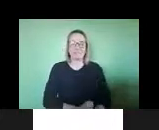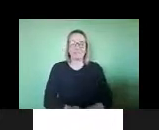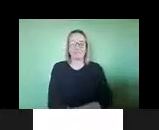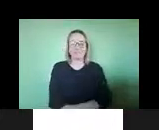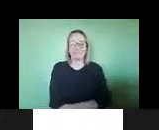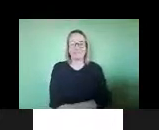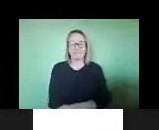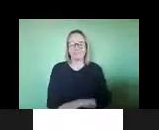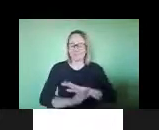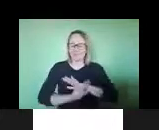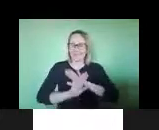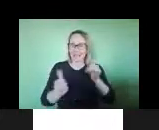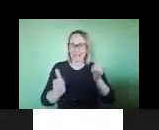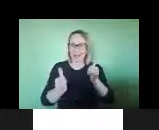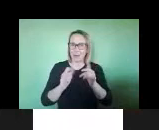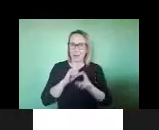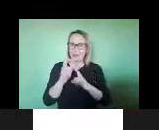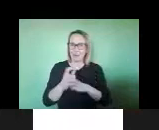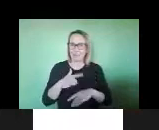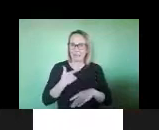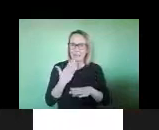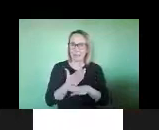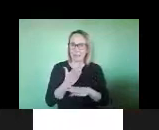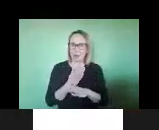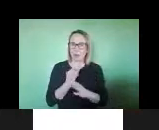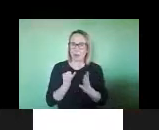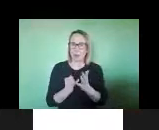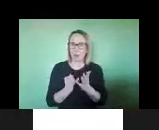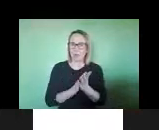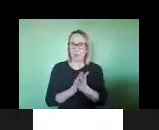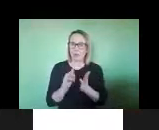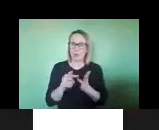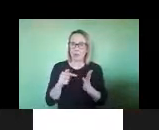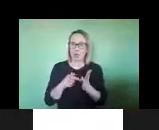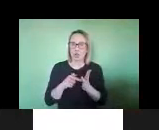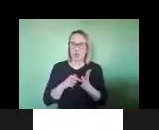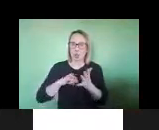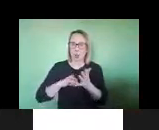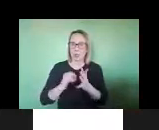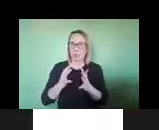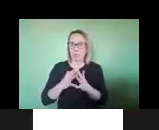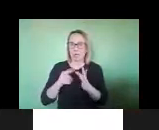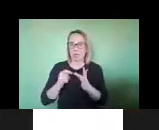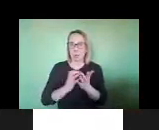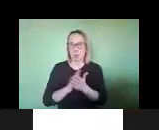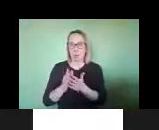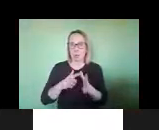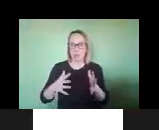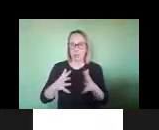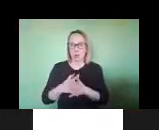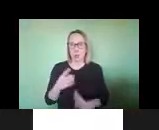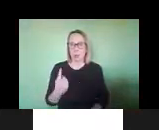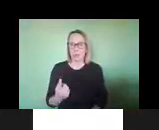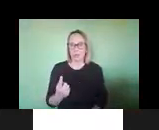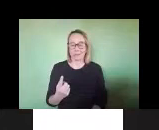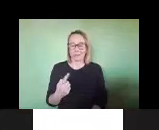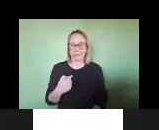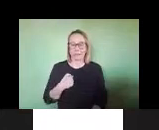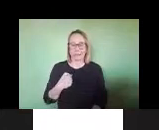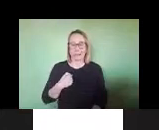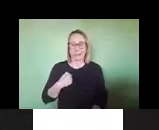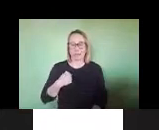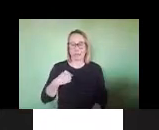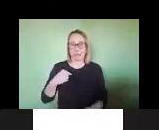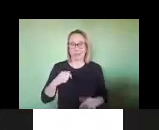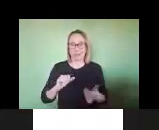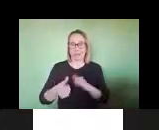I'm Jan, community living worker for Shots in Wishawan. I've been with Neighbourhood Networks for about 7 years